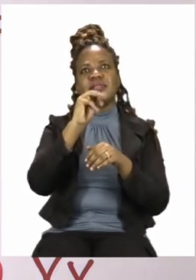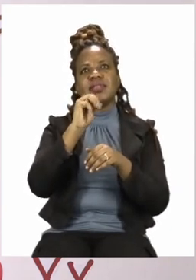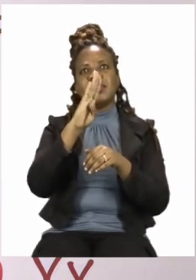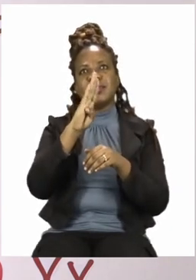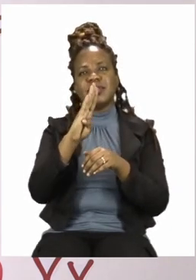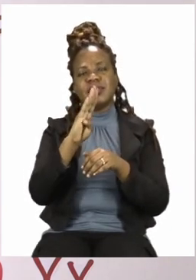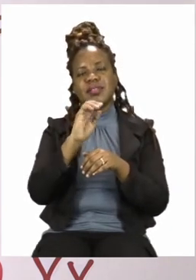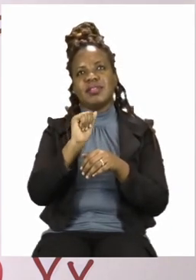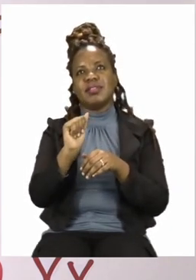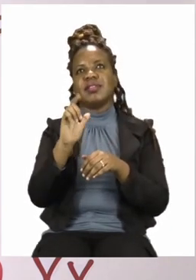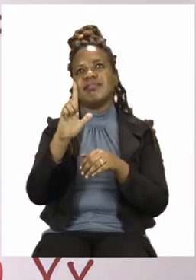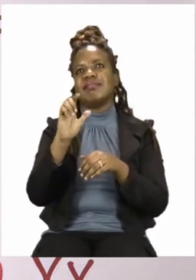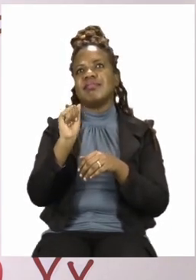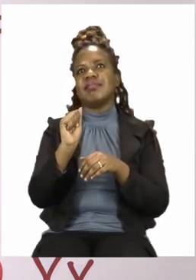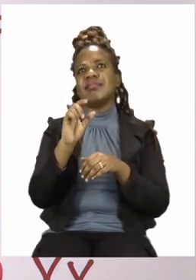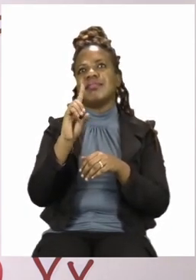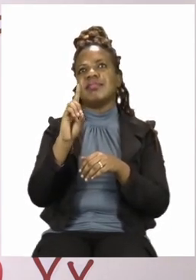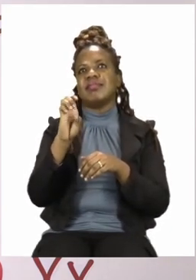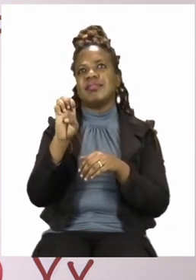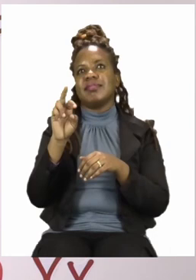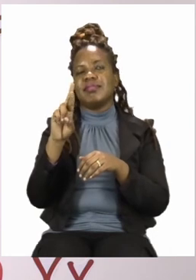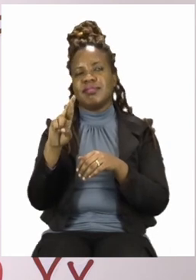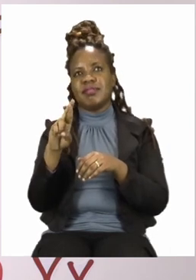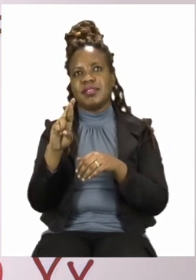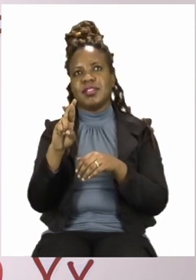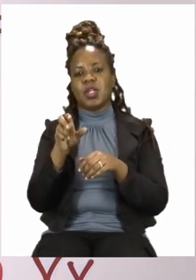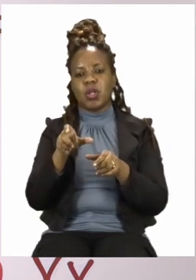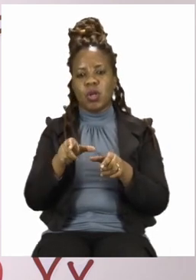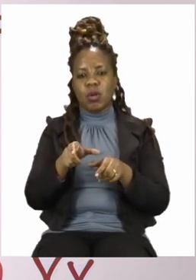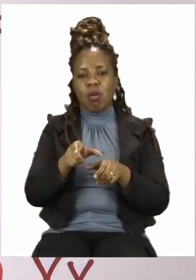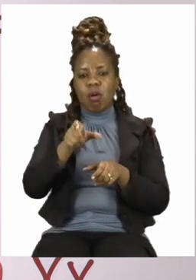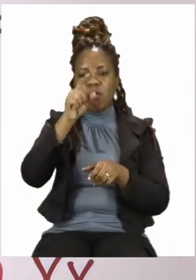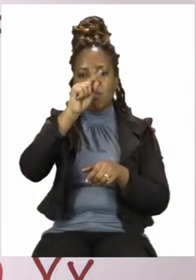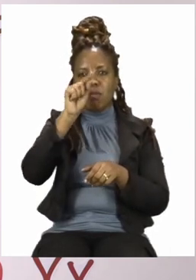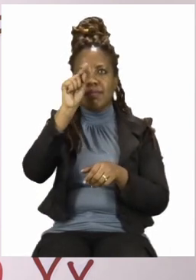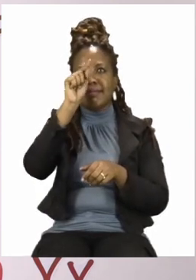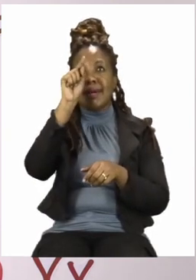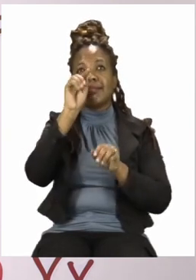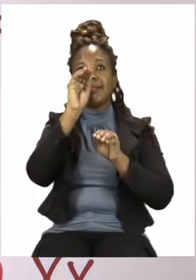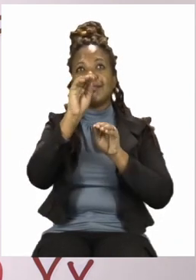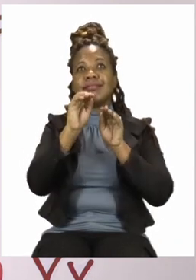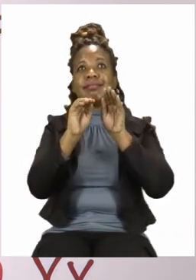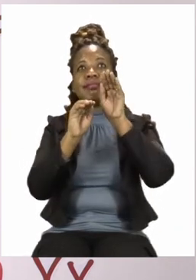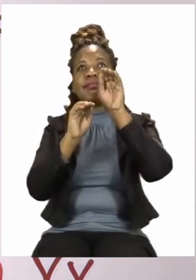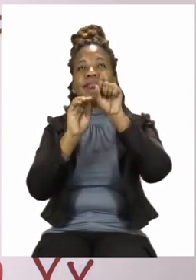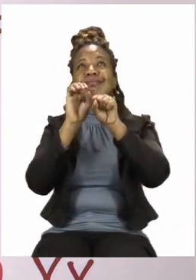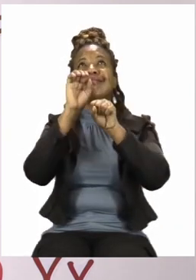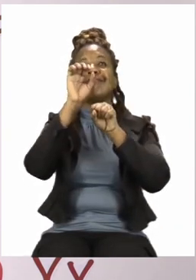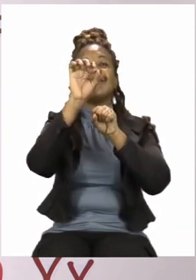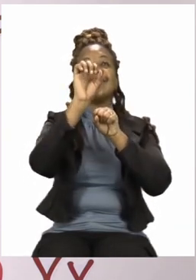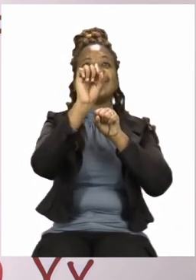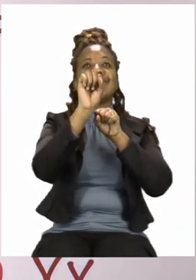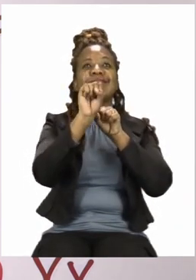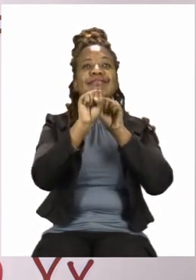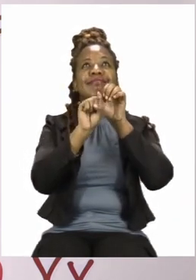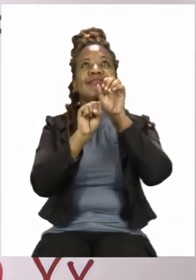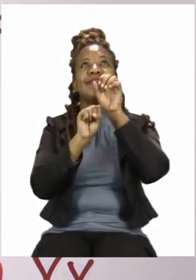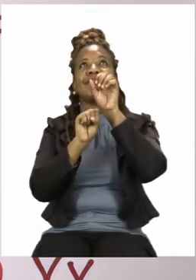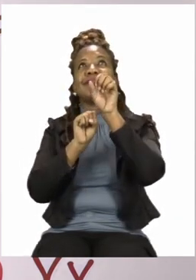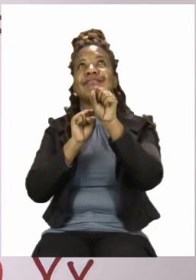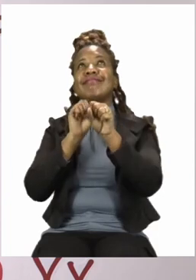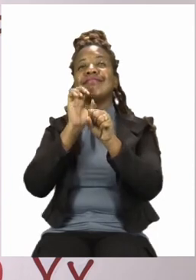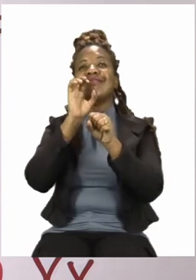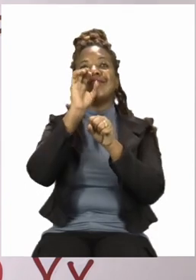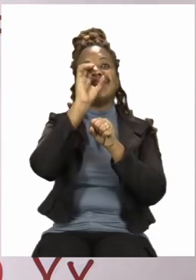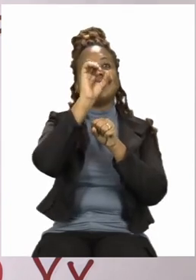put it there. And when we're climbing a ladder, we start with our hands on the ladder and we tweak our feet.